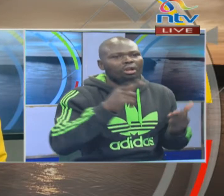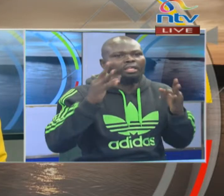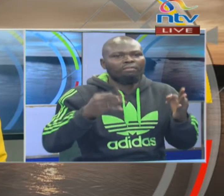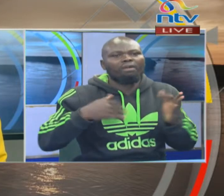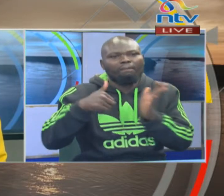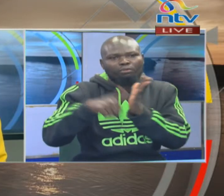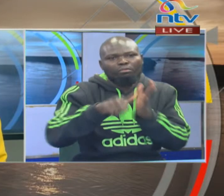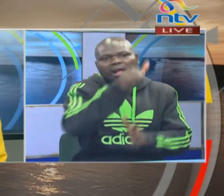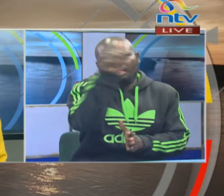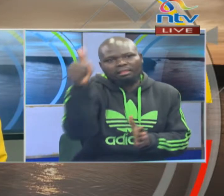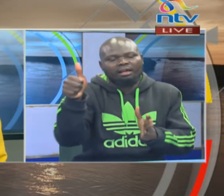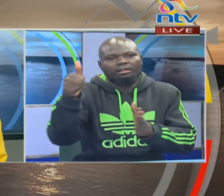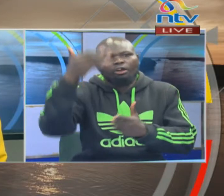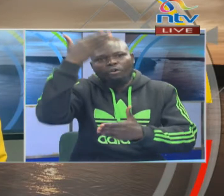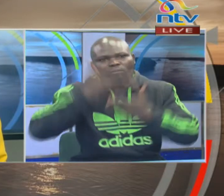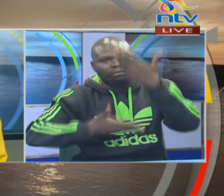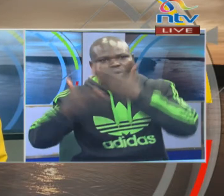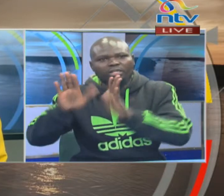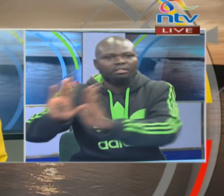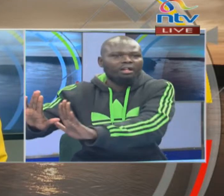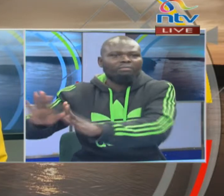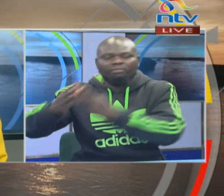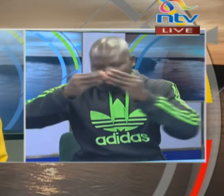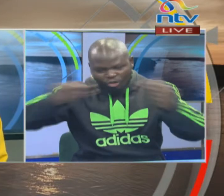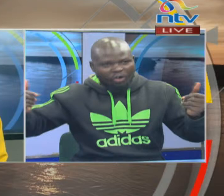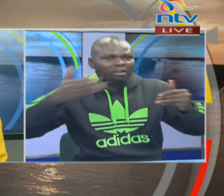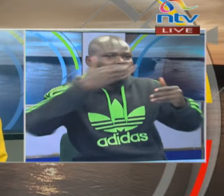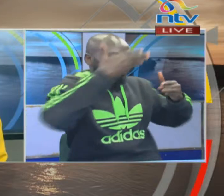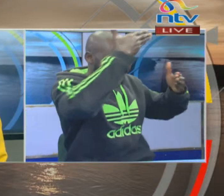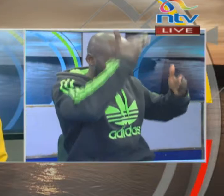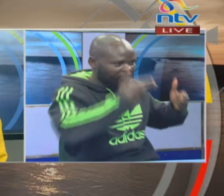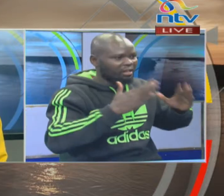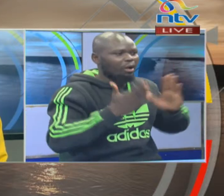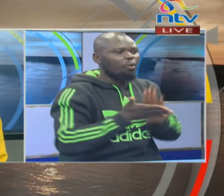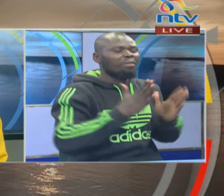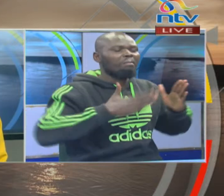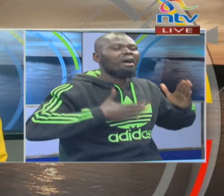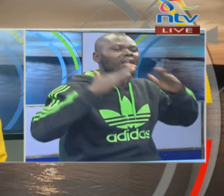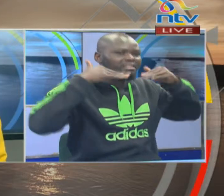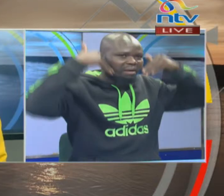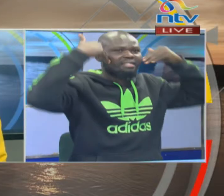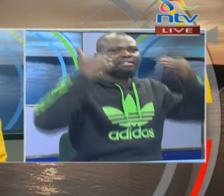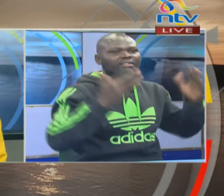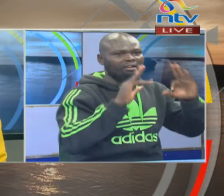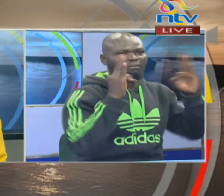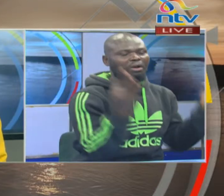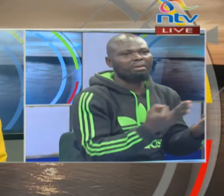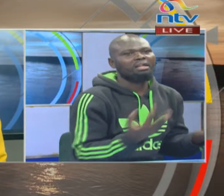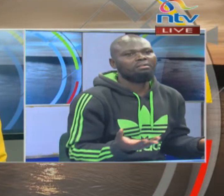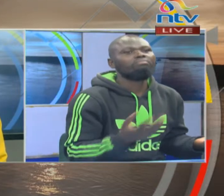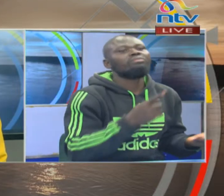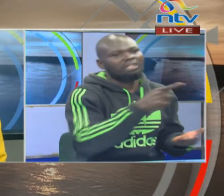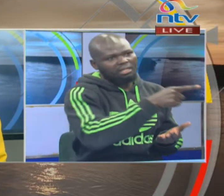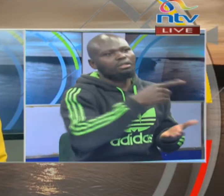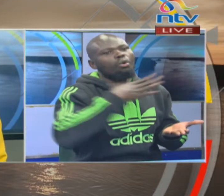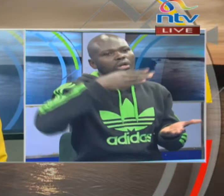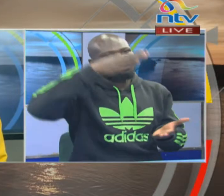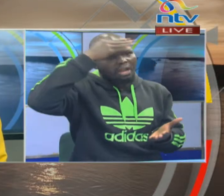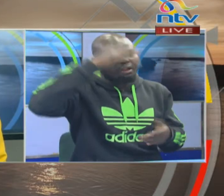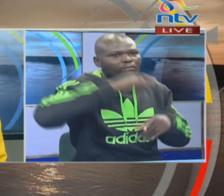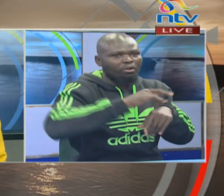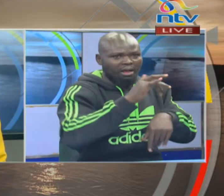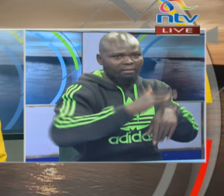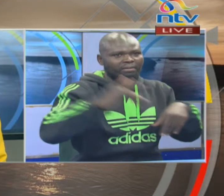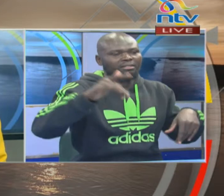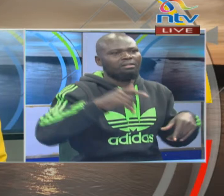bringing it home have been a problem. But what we do, we just try to sort our problems and